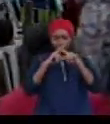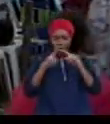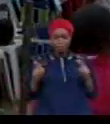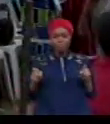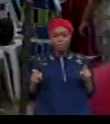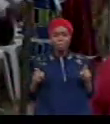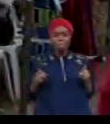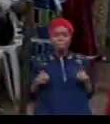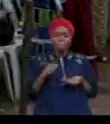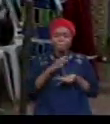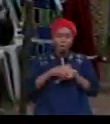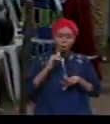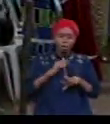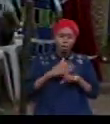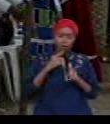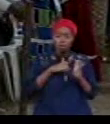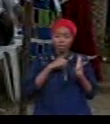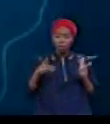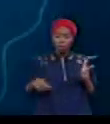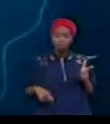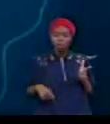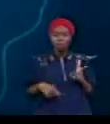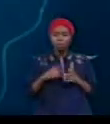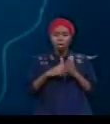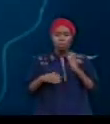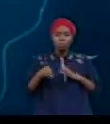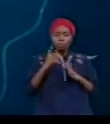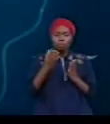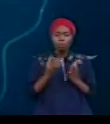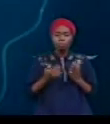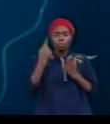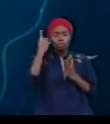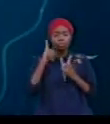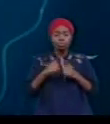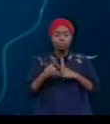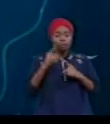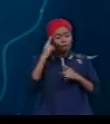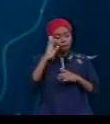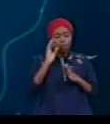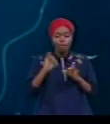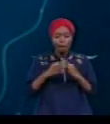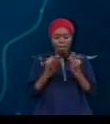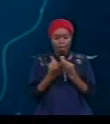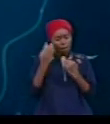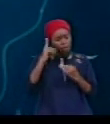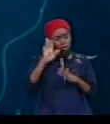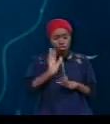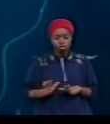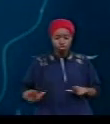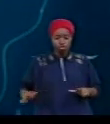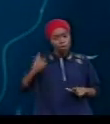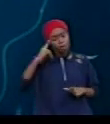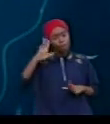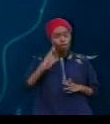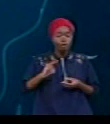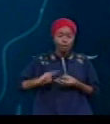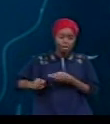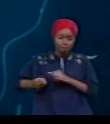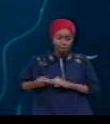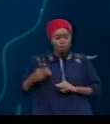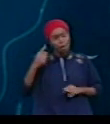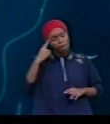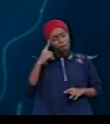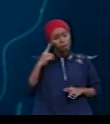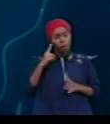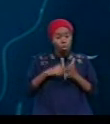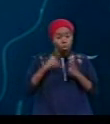Call upon the Lord. What do you want God to do for your family? What do you want God to do for your children? What do you want God to do for your neighbors? What do you want God to